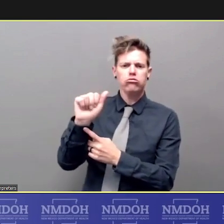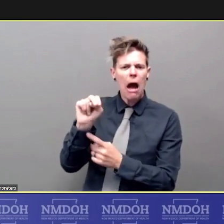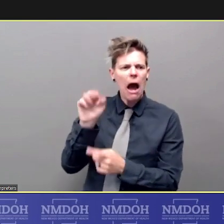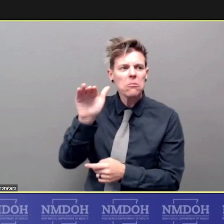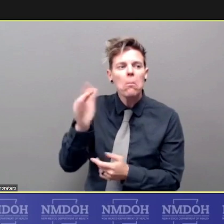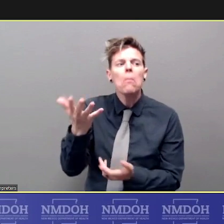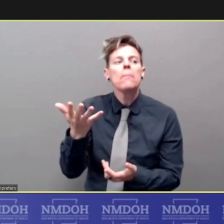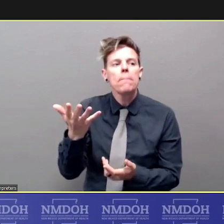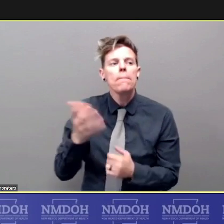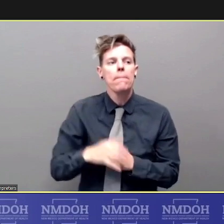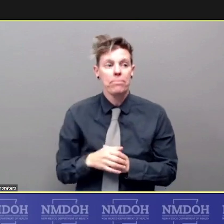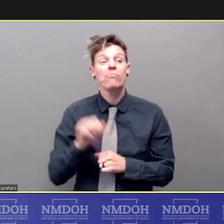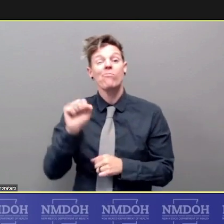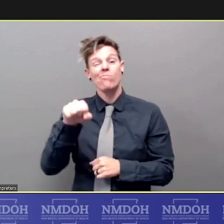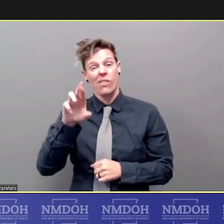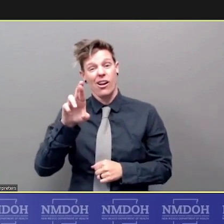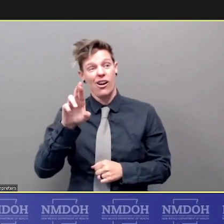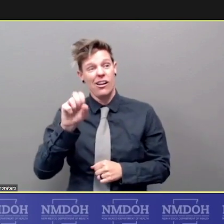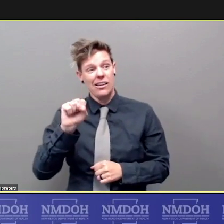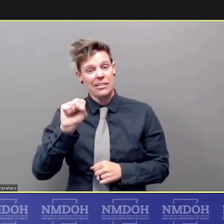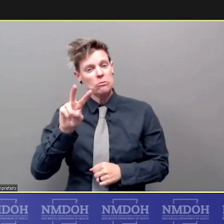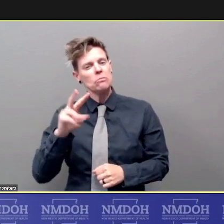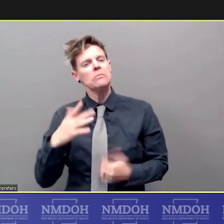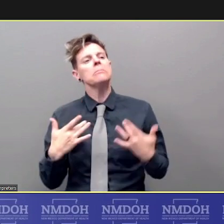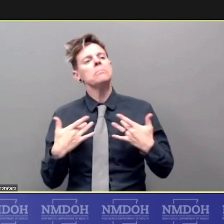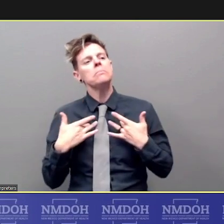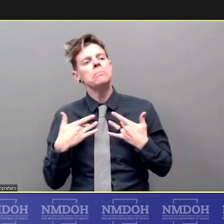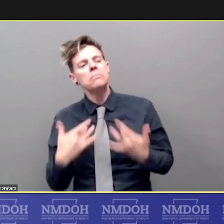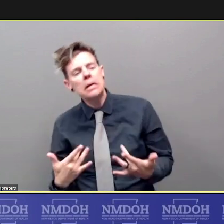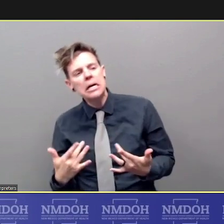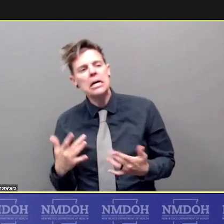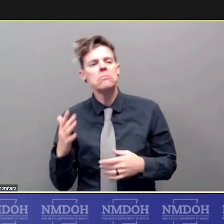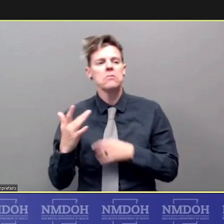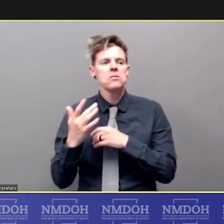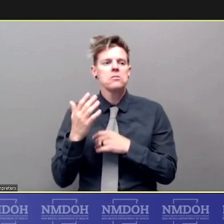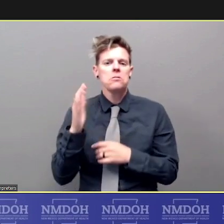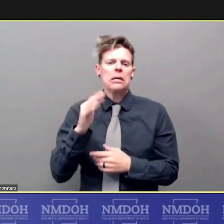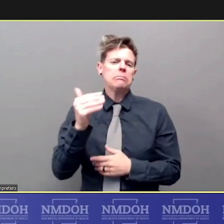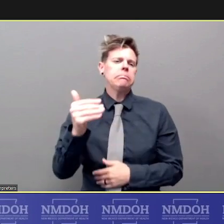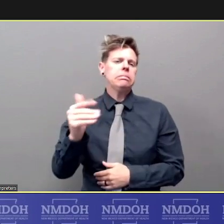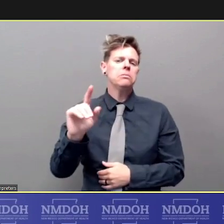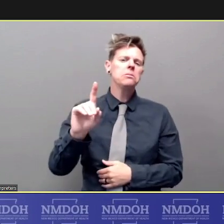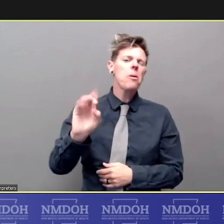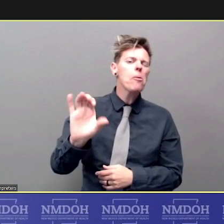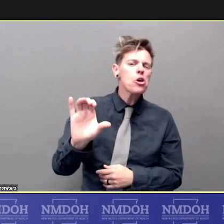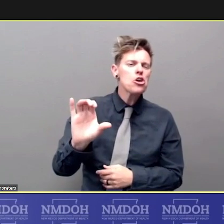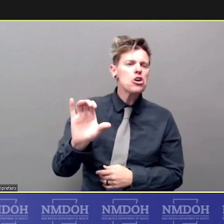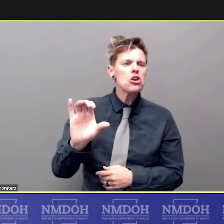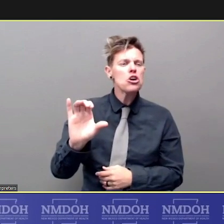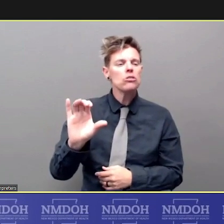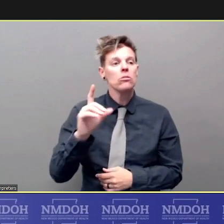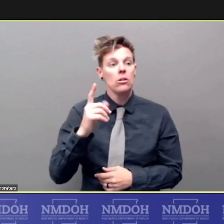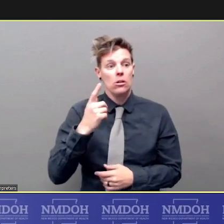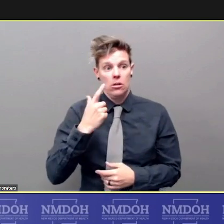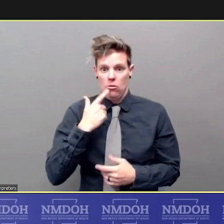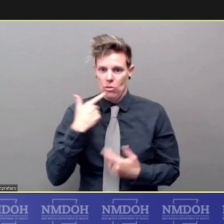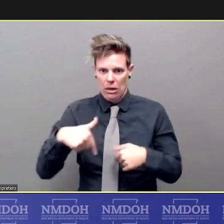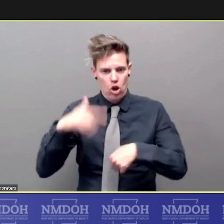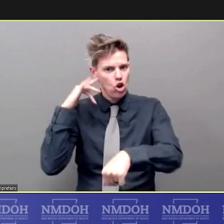usually mid-December. We are about 6 weeks before. It will peak